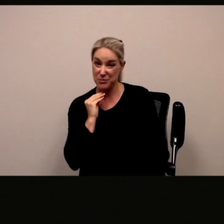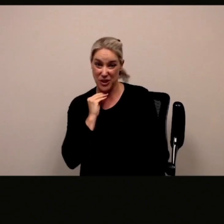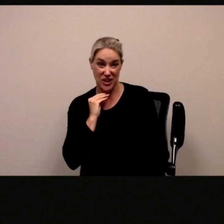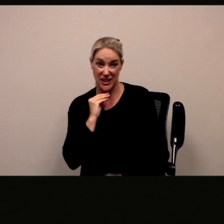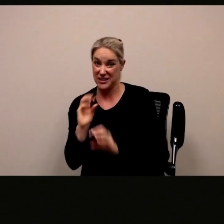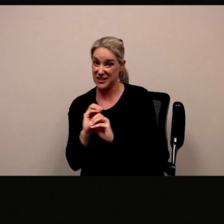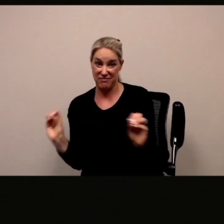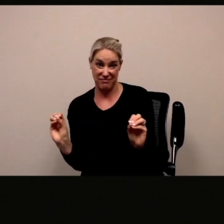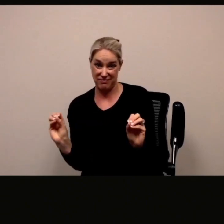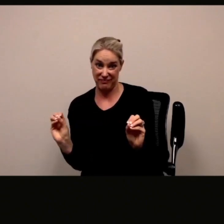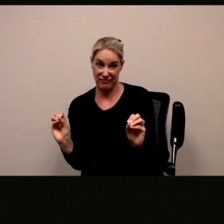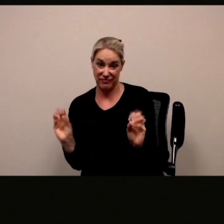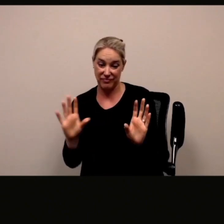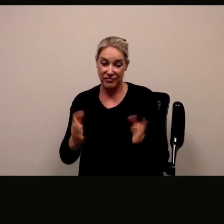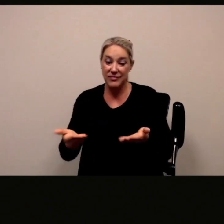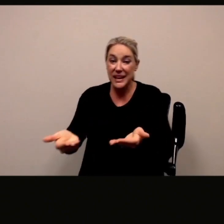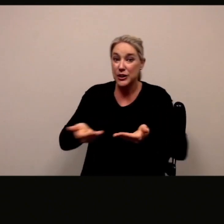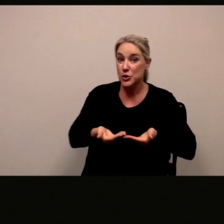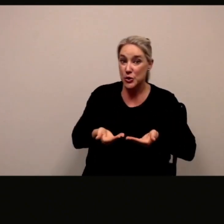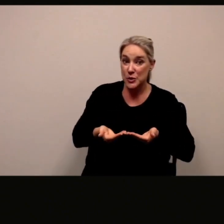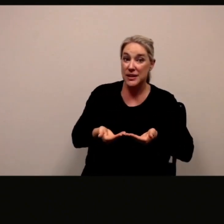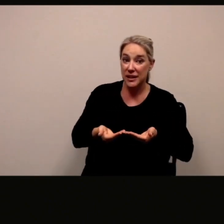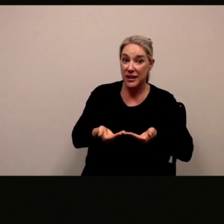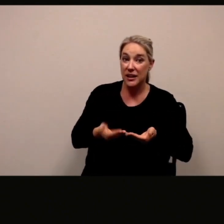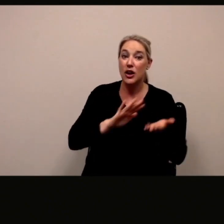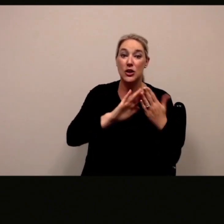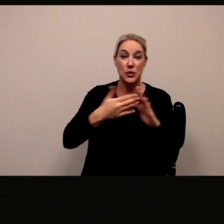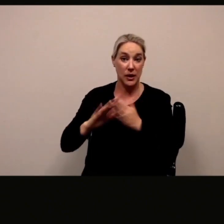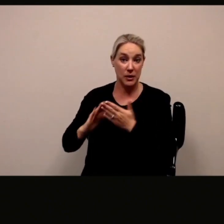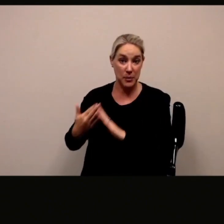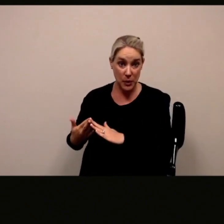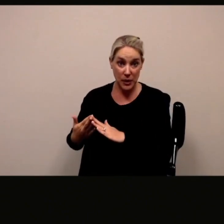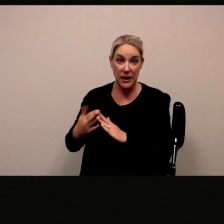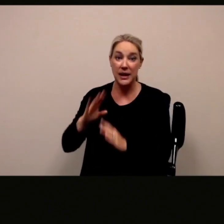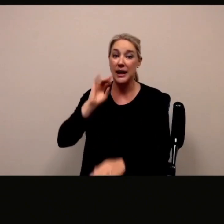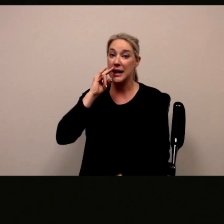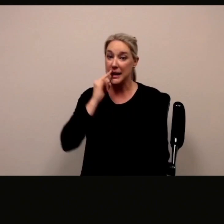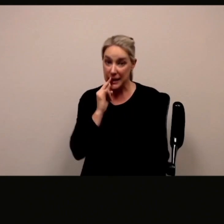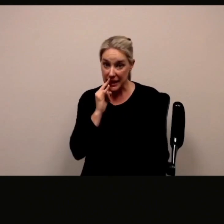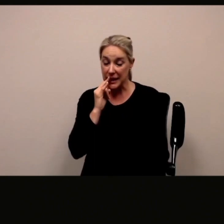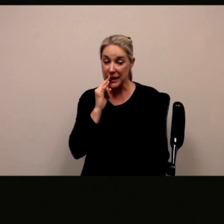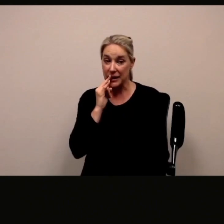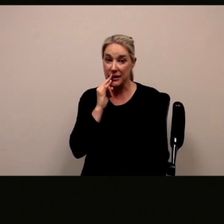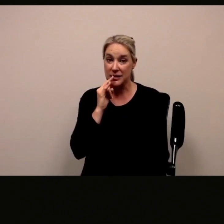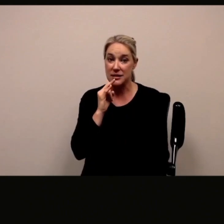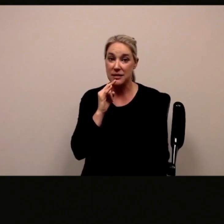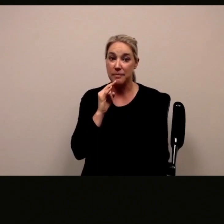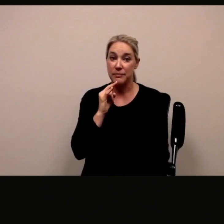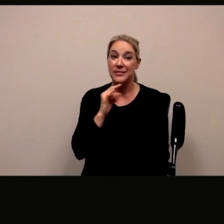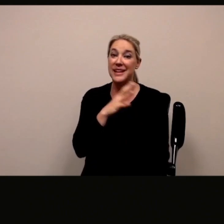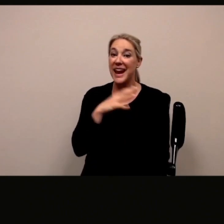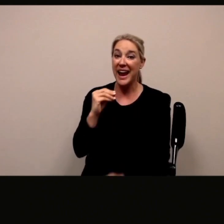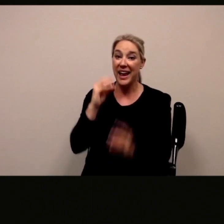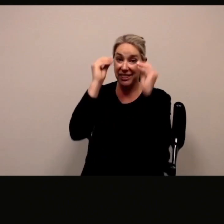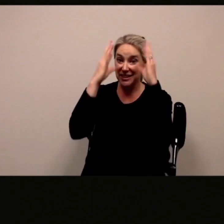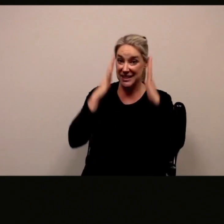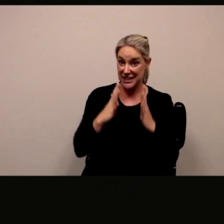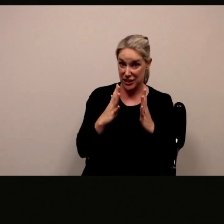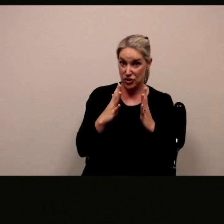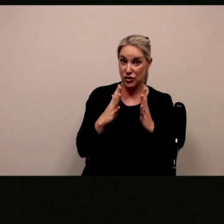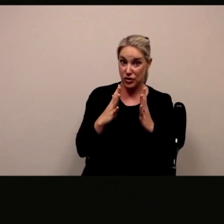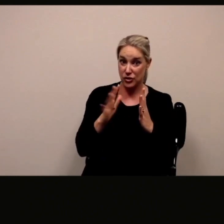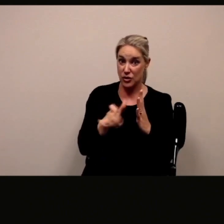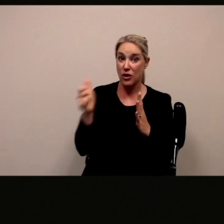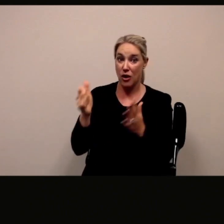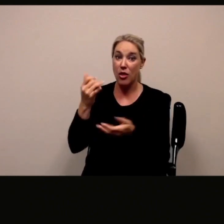it not only to just the community, the kids, as well as even some of the teachers there, so that